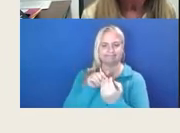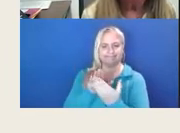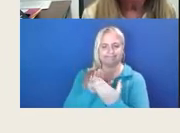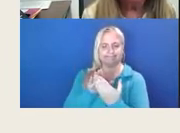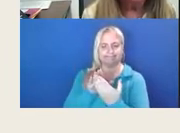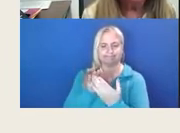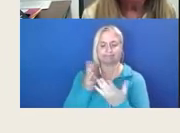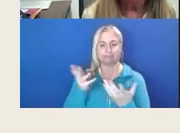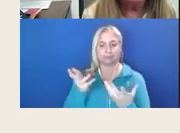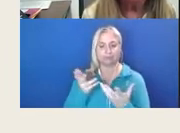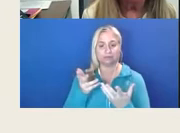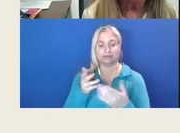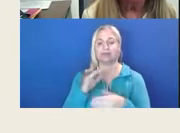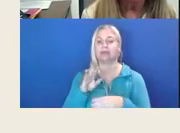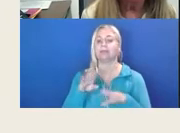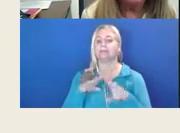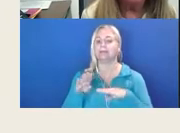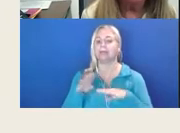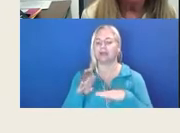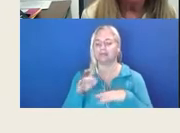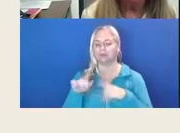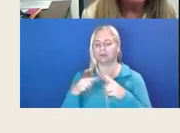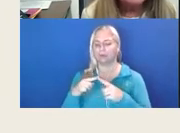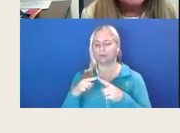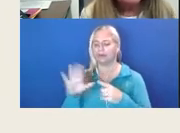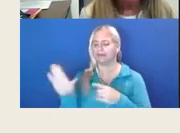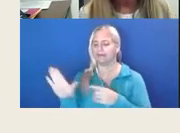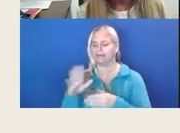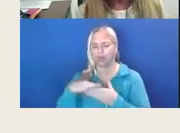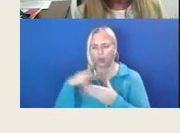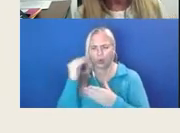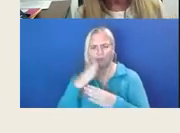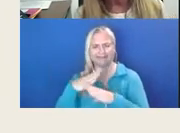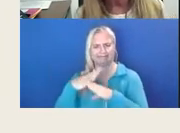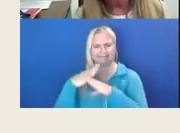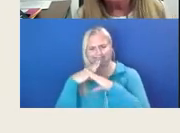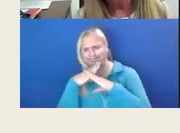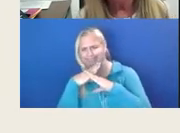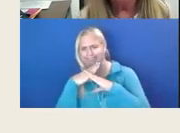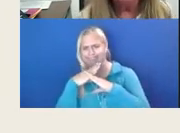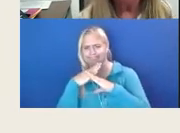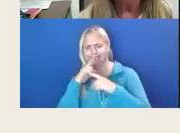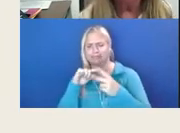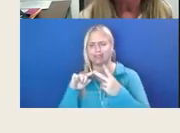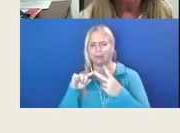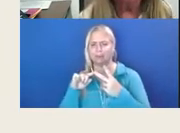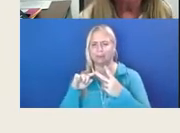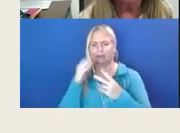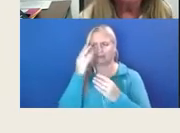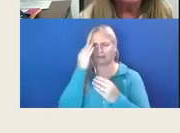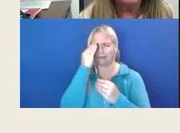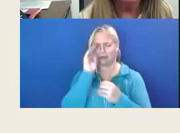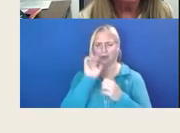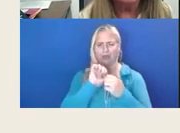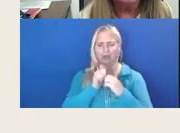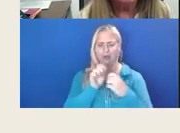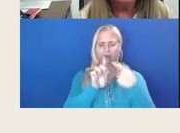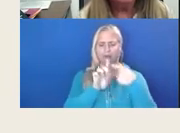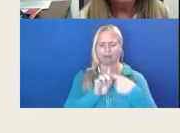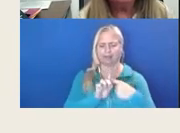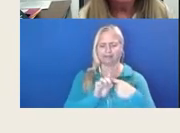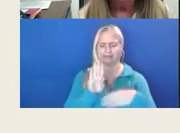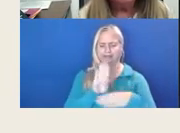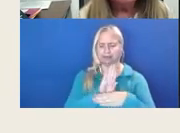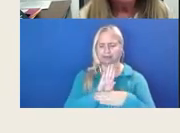behavior when it's impeding a child's learning or that of others, and to consider the use of positive behavioral interventions and support. So